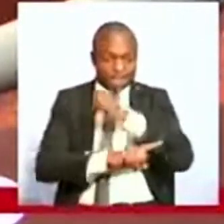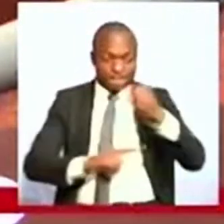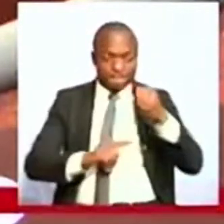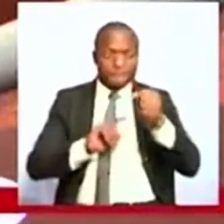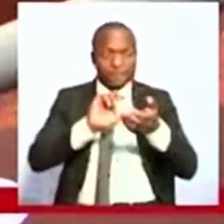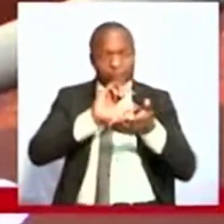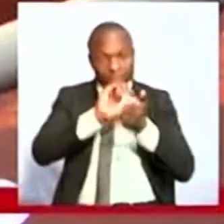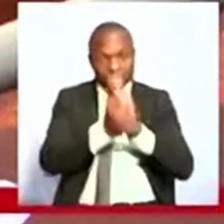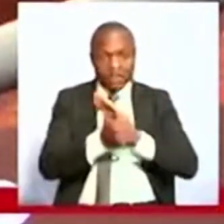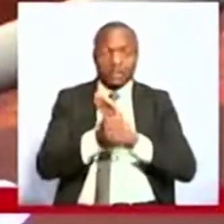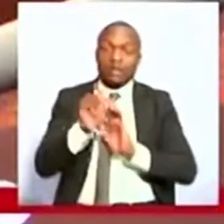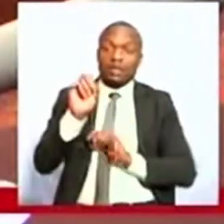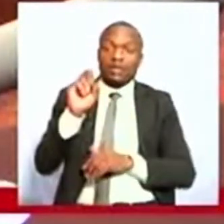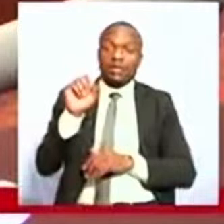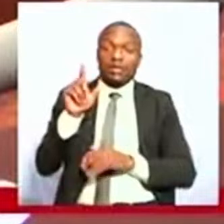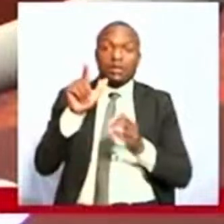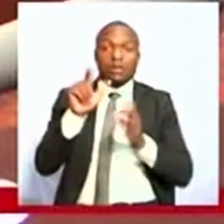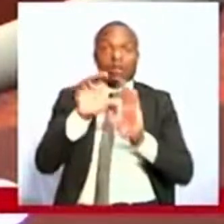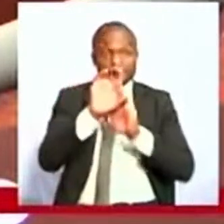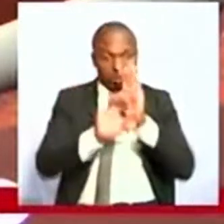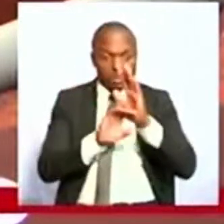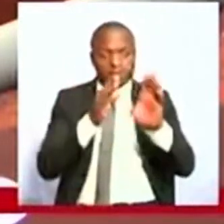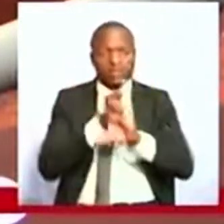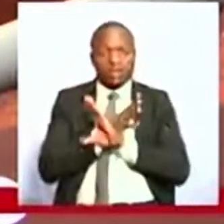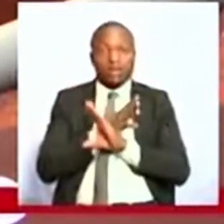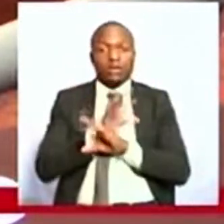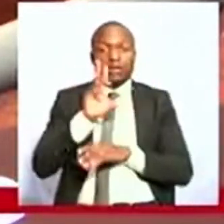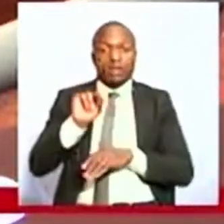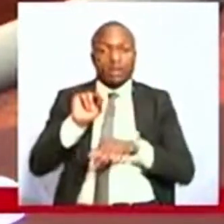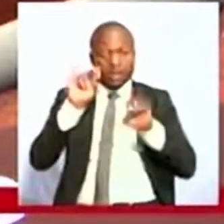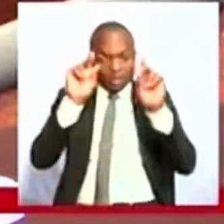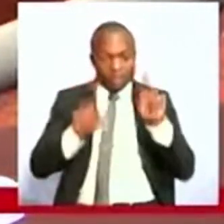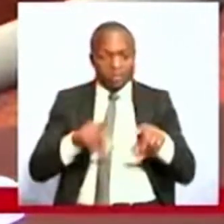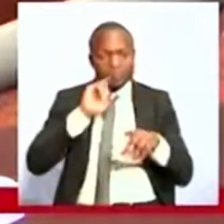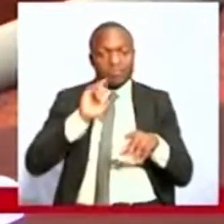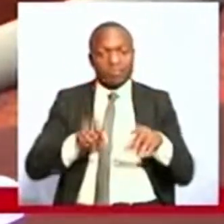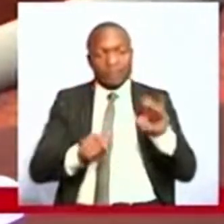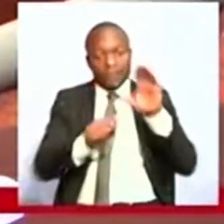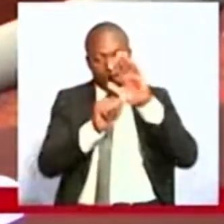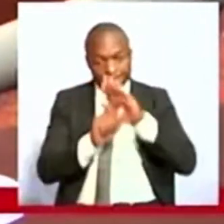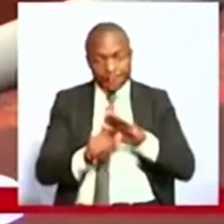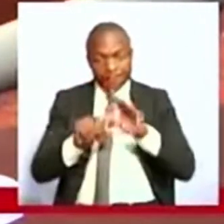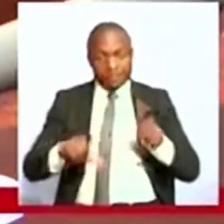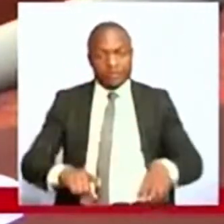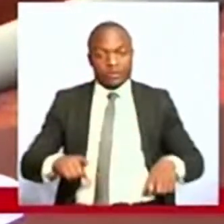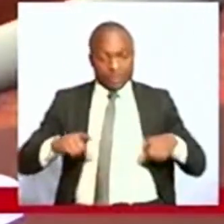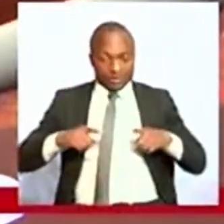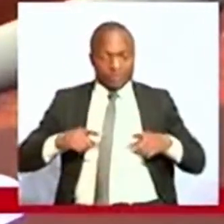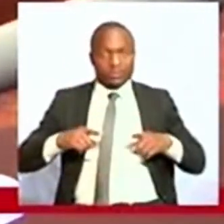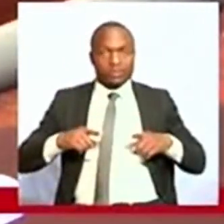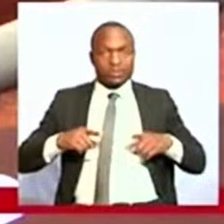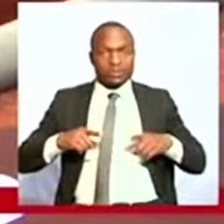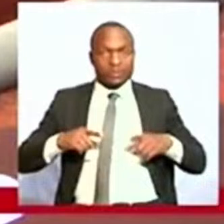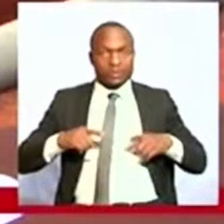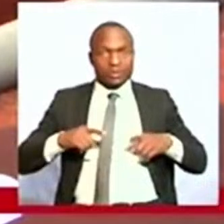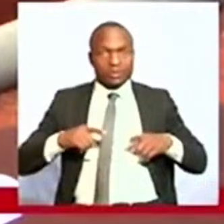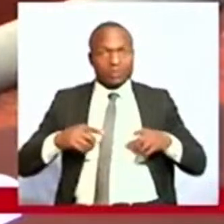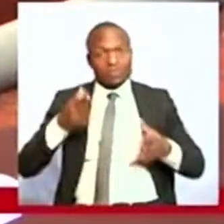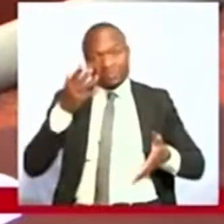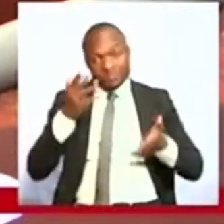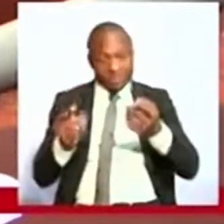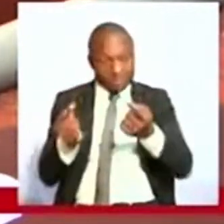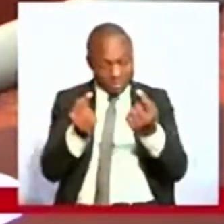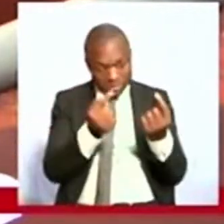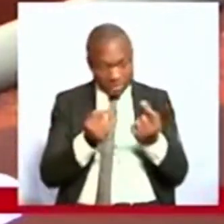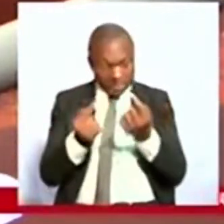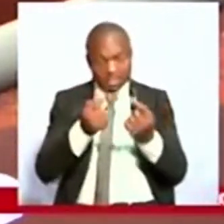the Constitution of Zambia provides that no person should be deprived of his life intentionally except in execution of the